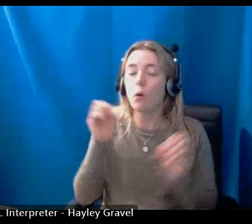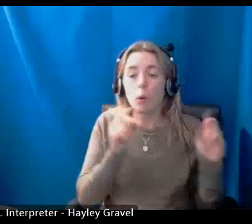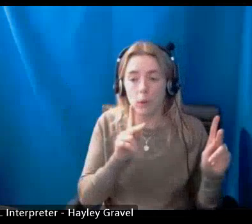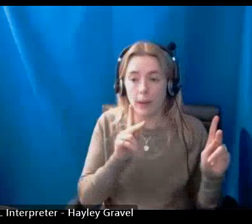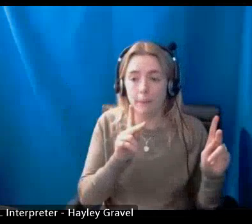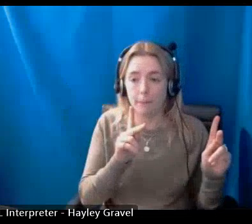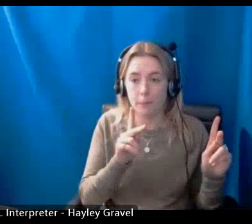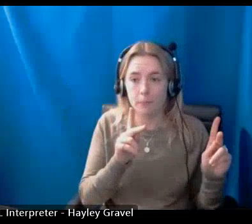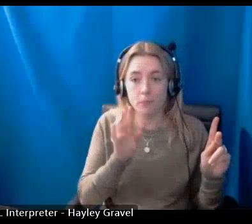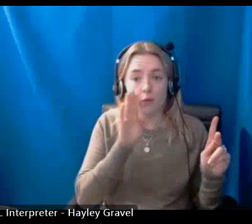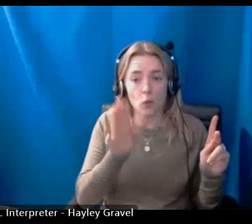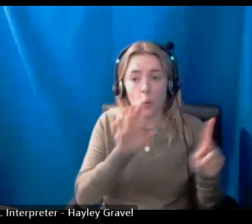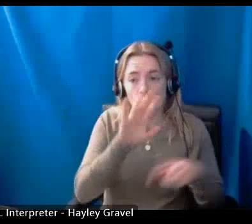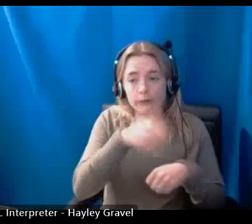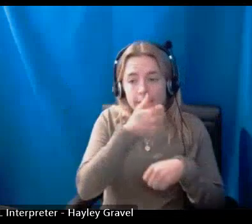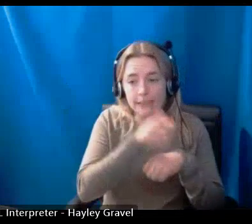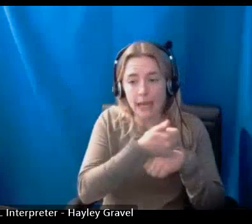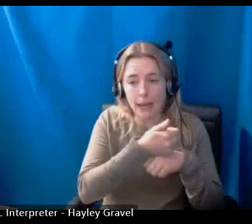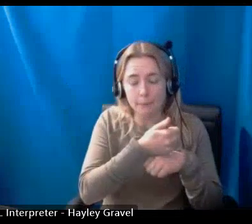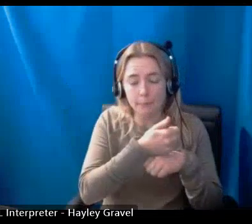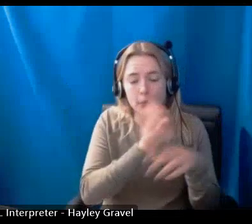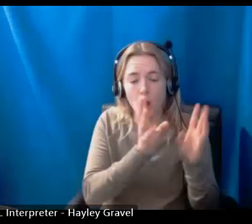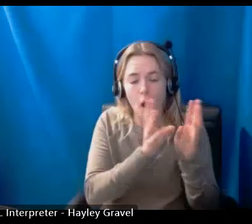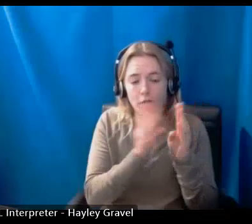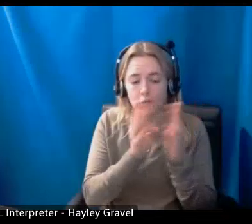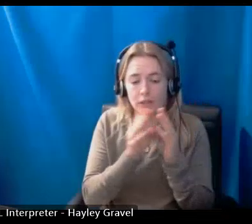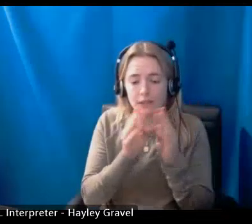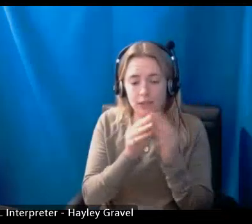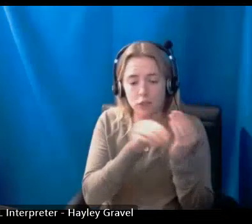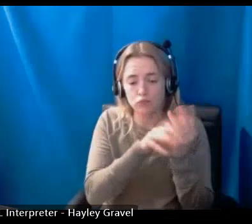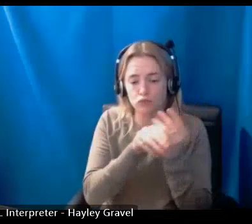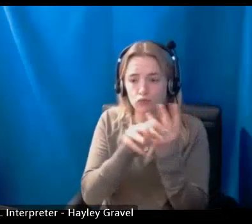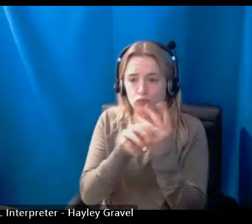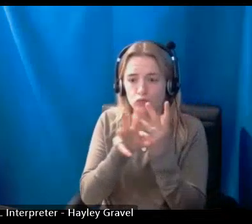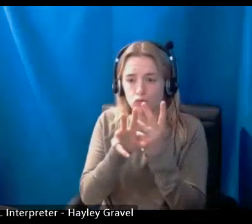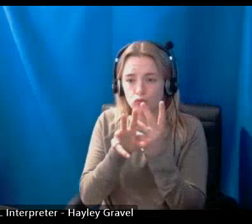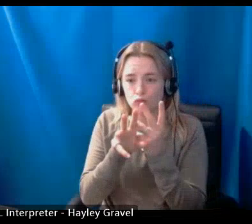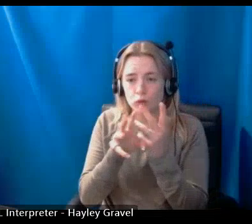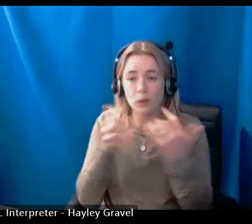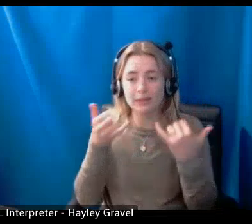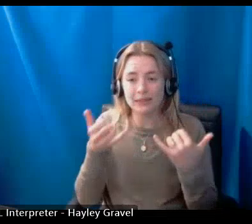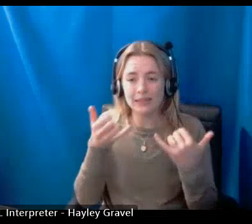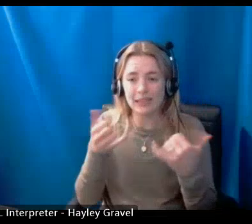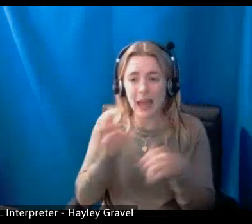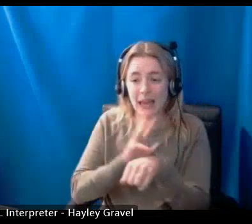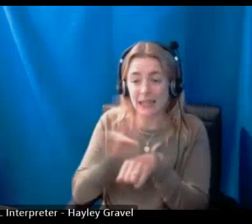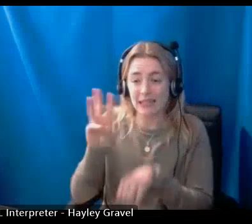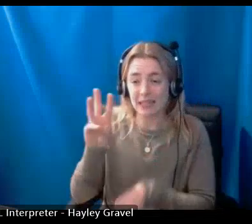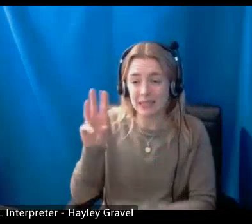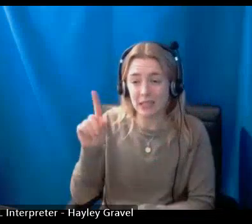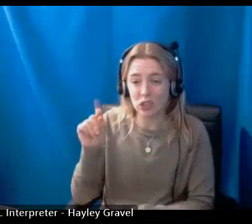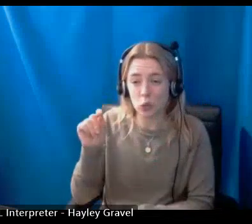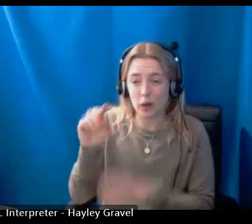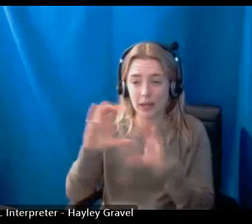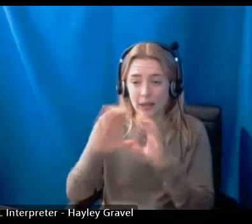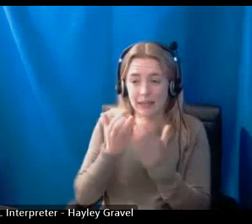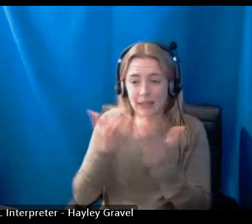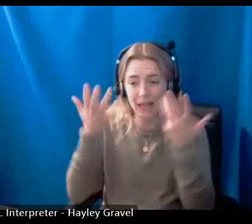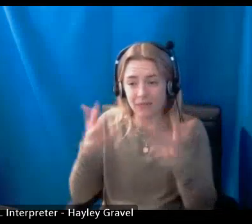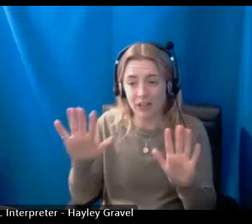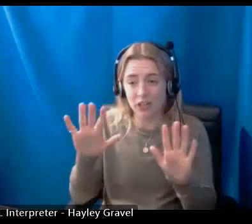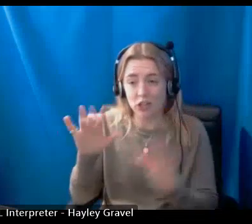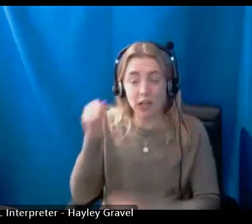Since I'm going to set up conferences with you, I will end our Zoom, let's say 6:20. I'll end our class at 6:20. For those